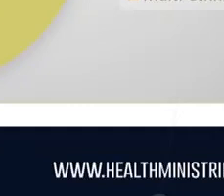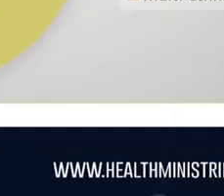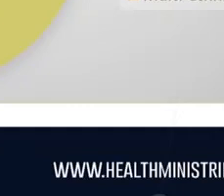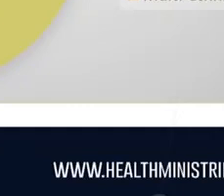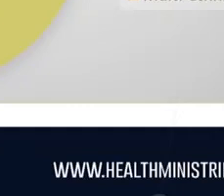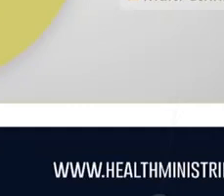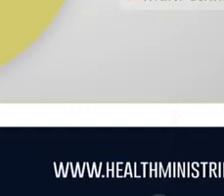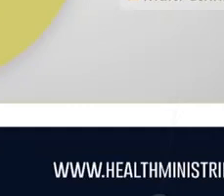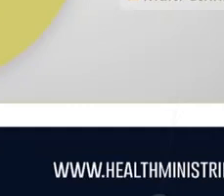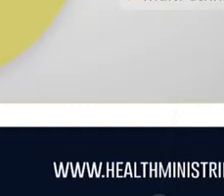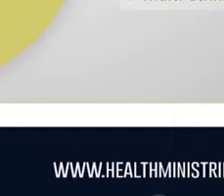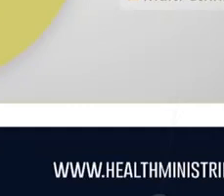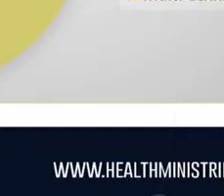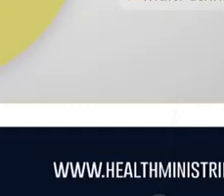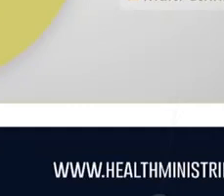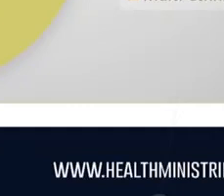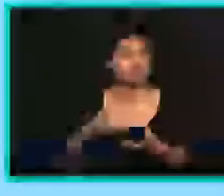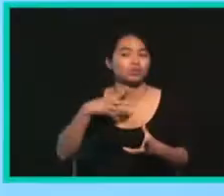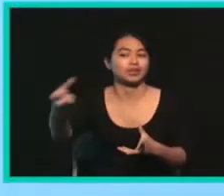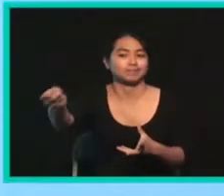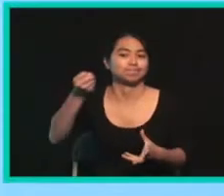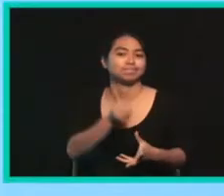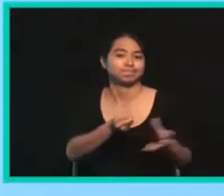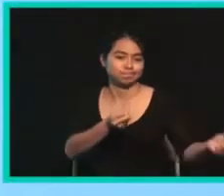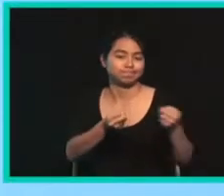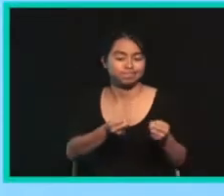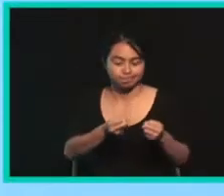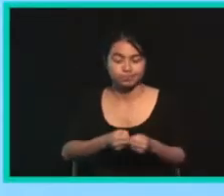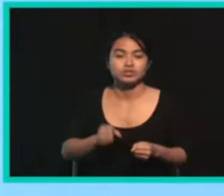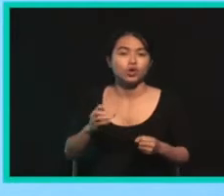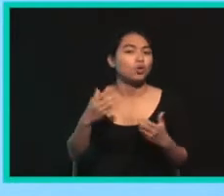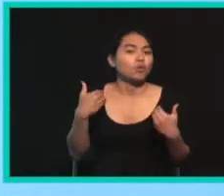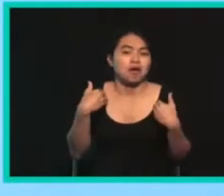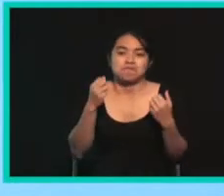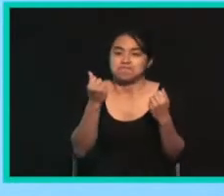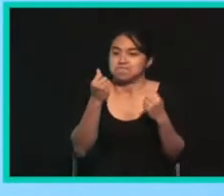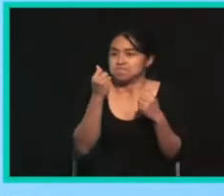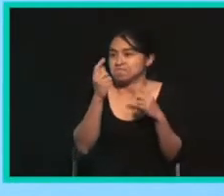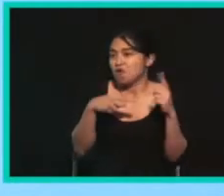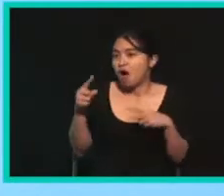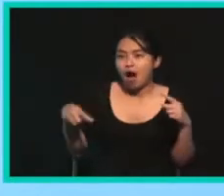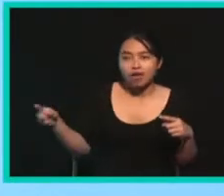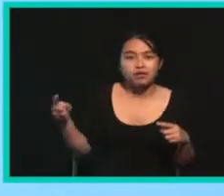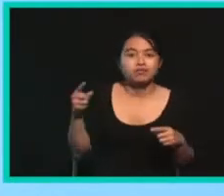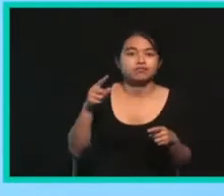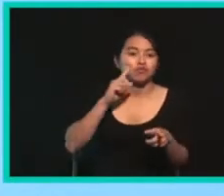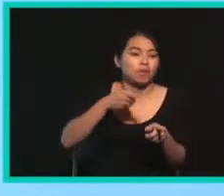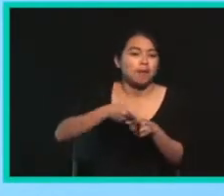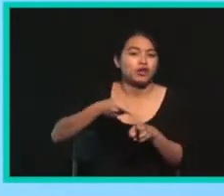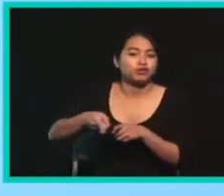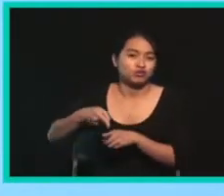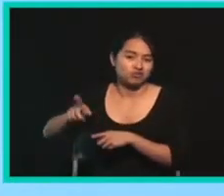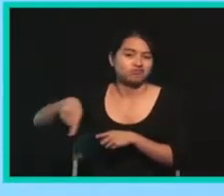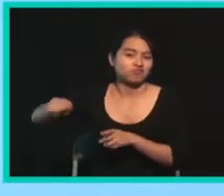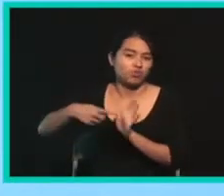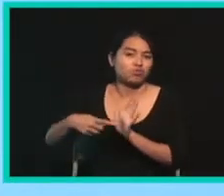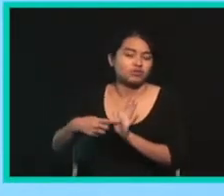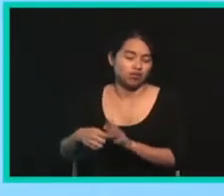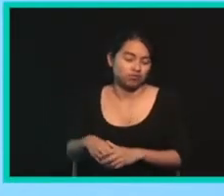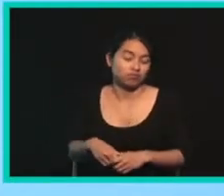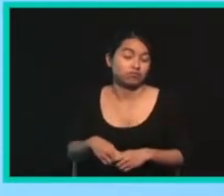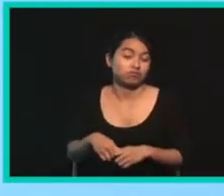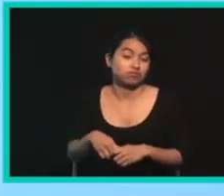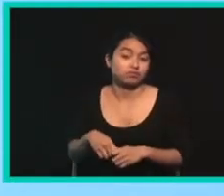science classes. That's where they were recruited from. And so they had a variety of majors that they represented.